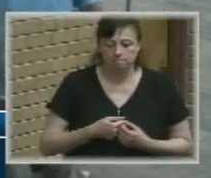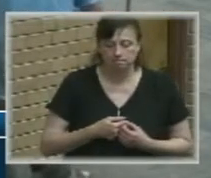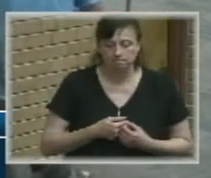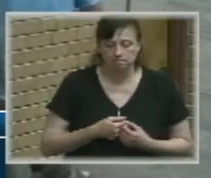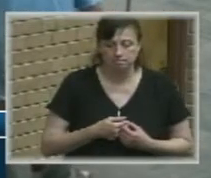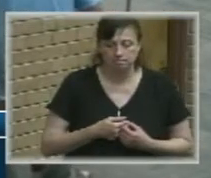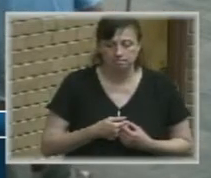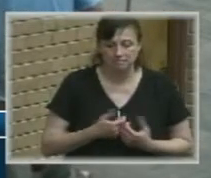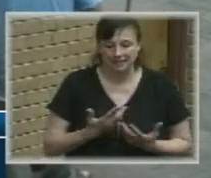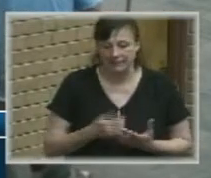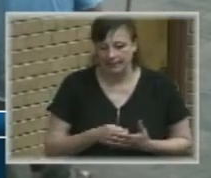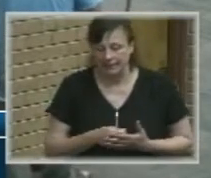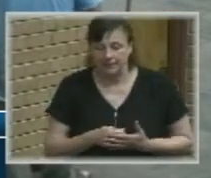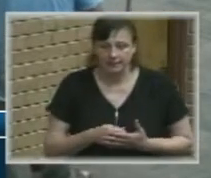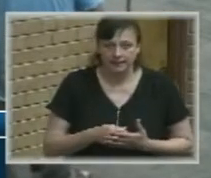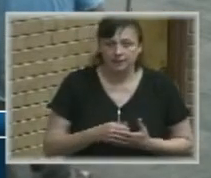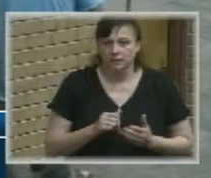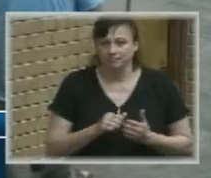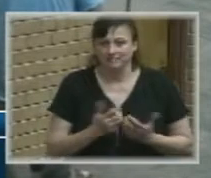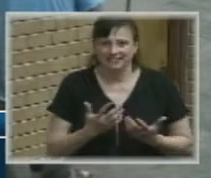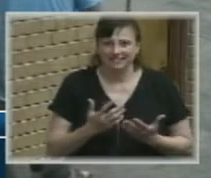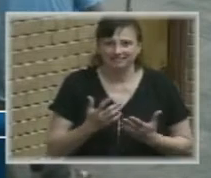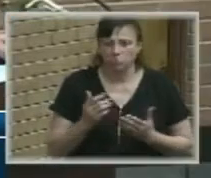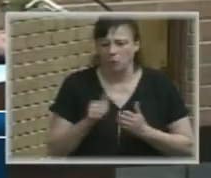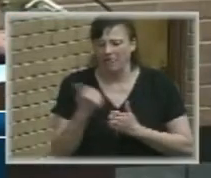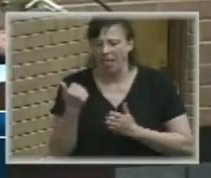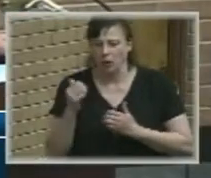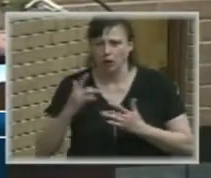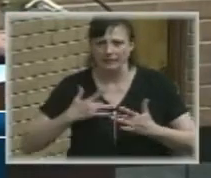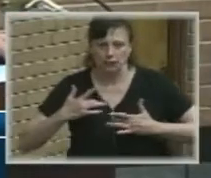perhaps led, and with some other concerned neighbors,